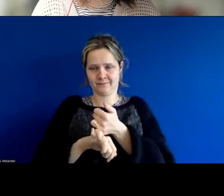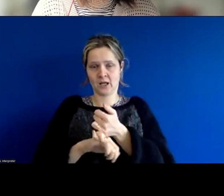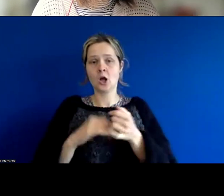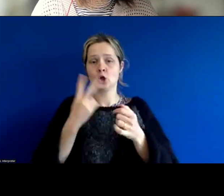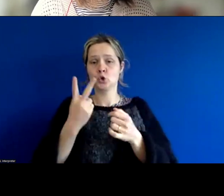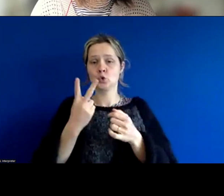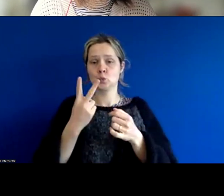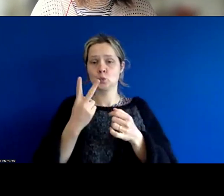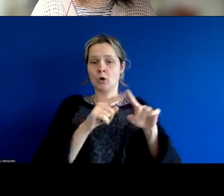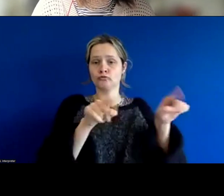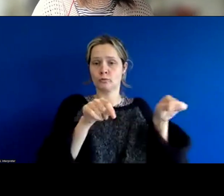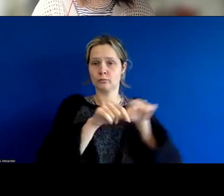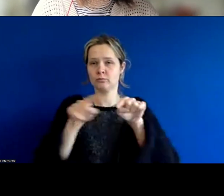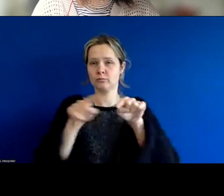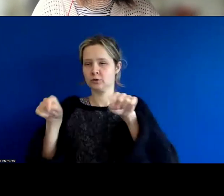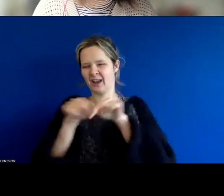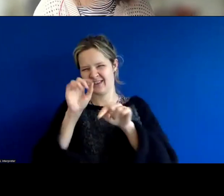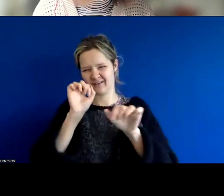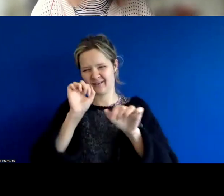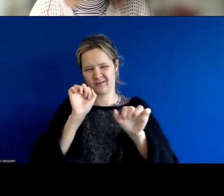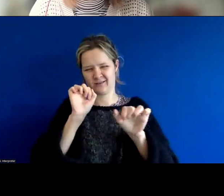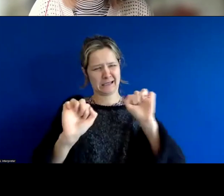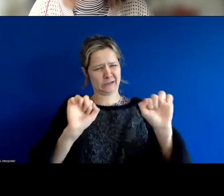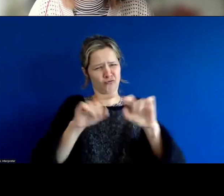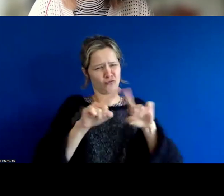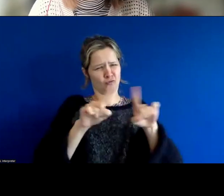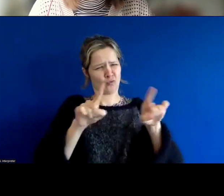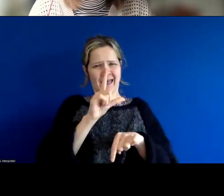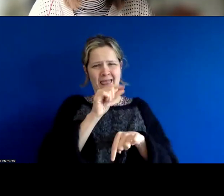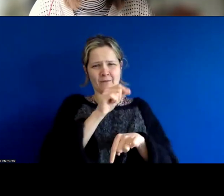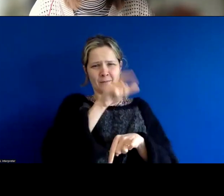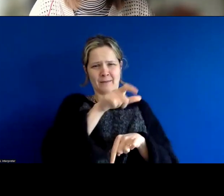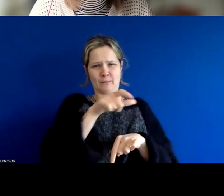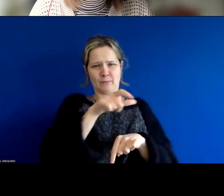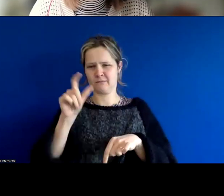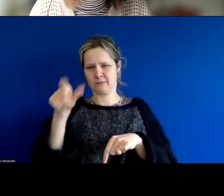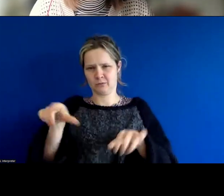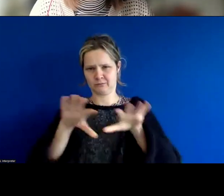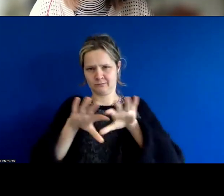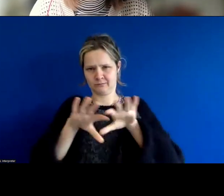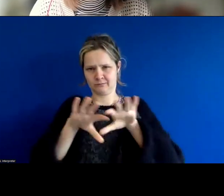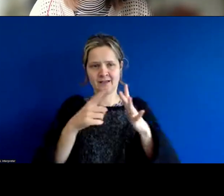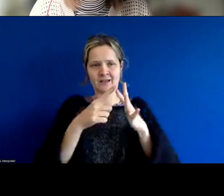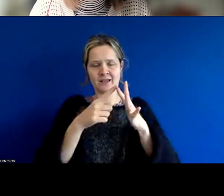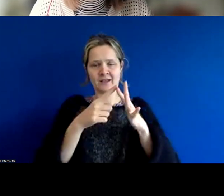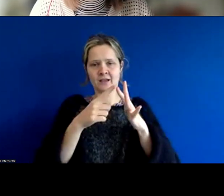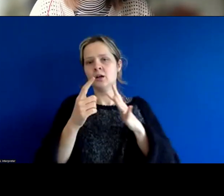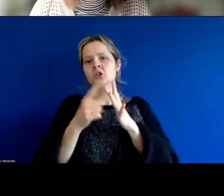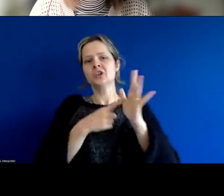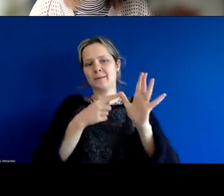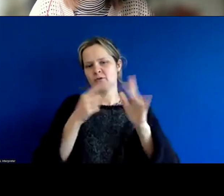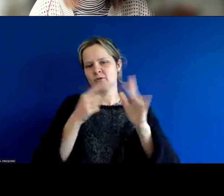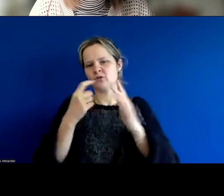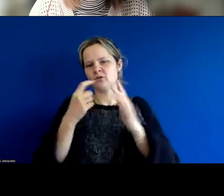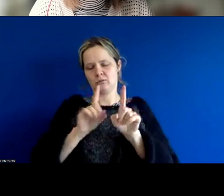So there'll probably be about 11 people in each session, 10 or 11 in each session. James and Ria will also accompany you, and they'll go into each of